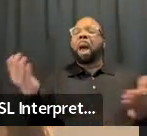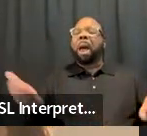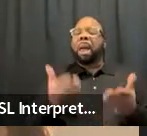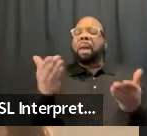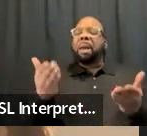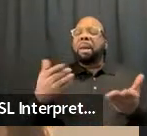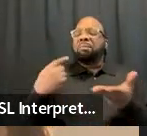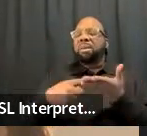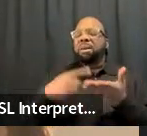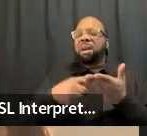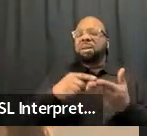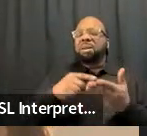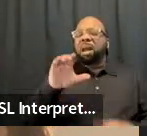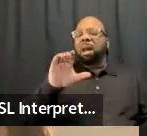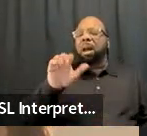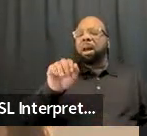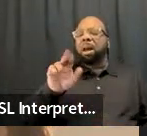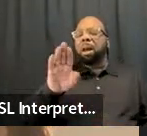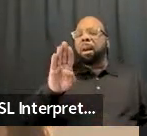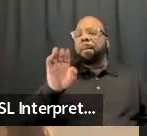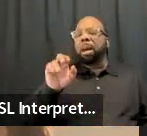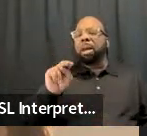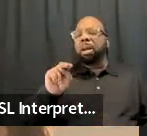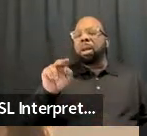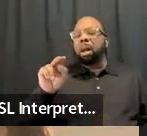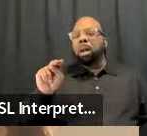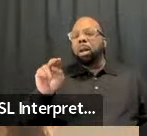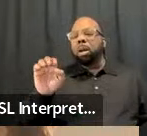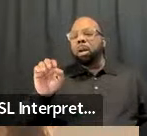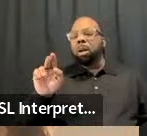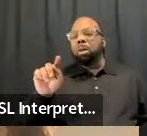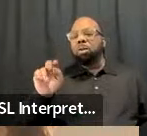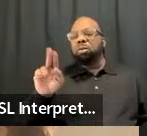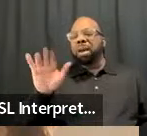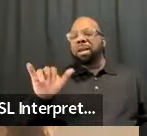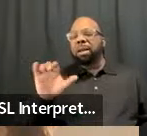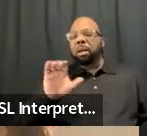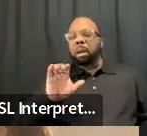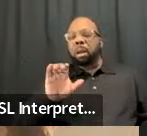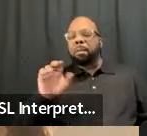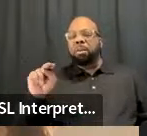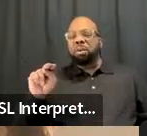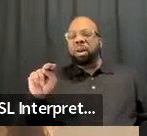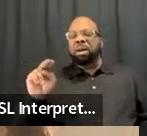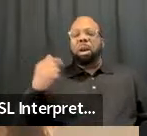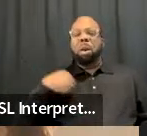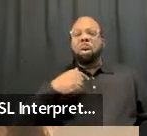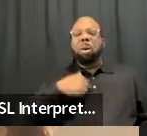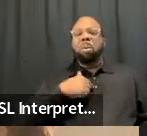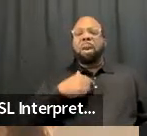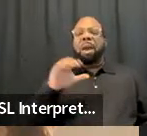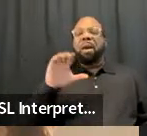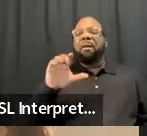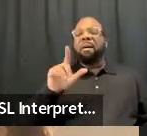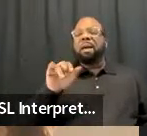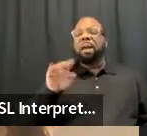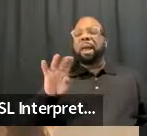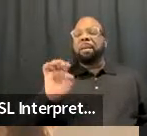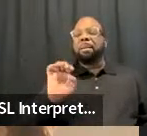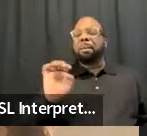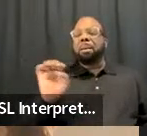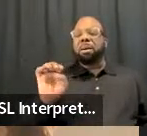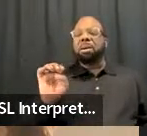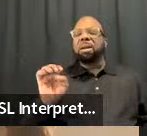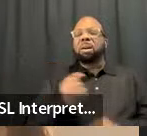neutrality. I want to underscore that we are in a climate emergency, and this climate emergency is caused primarily